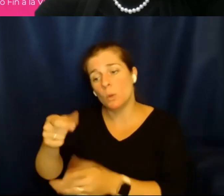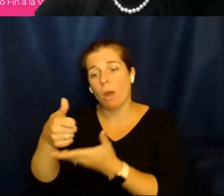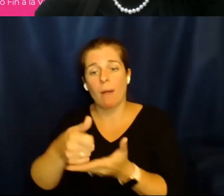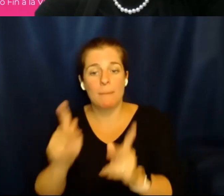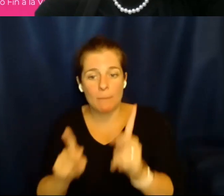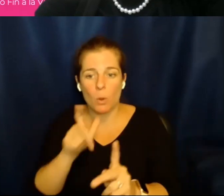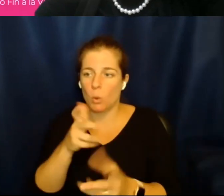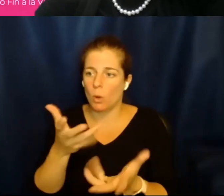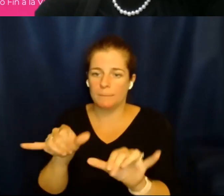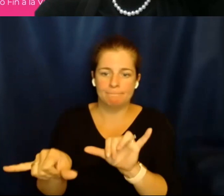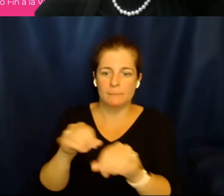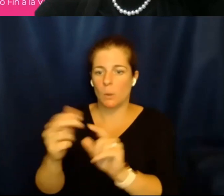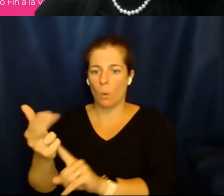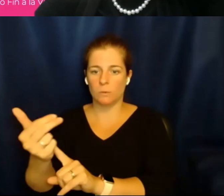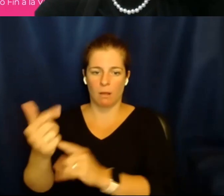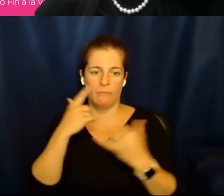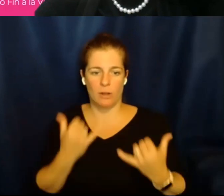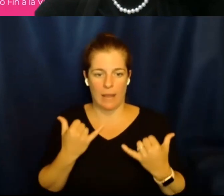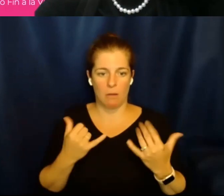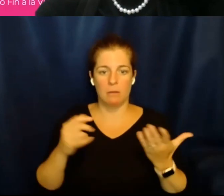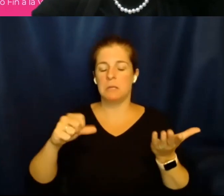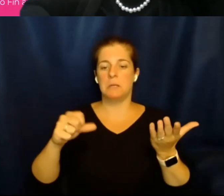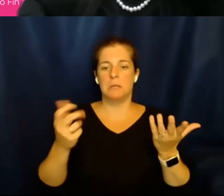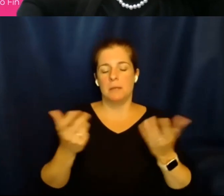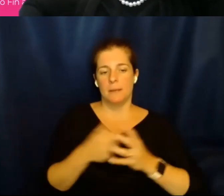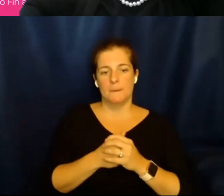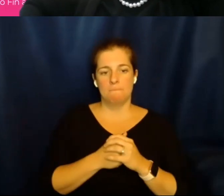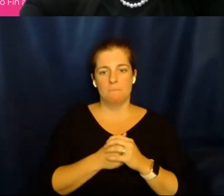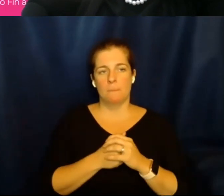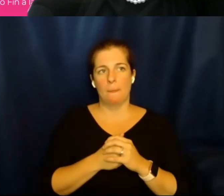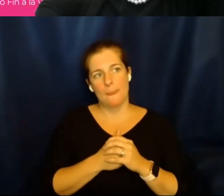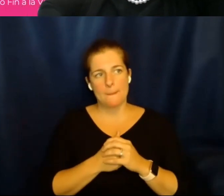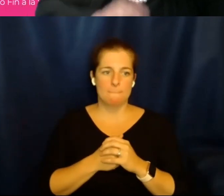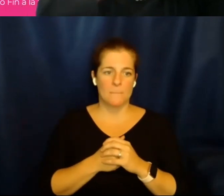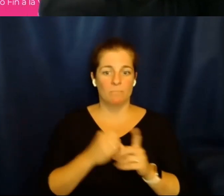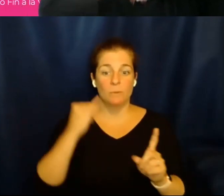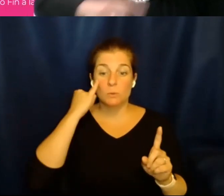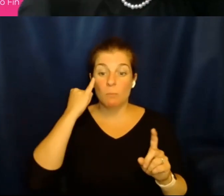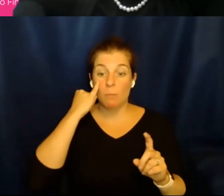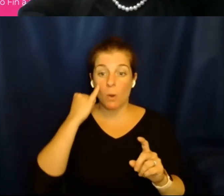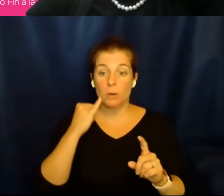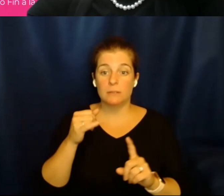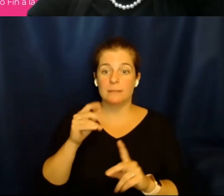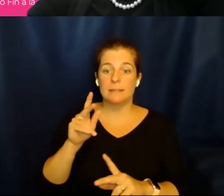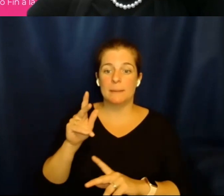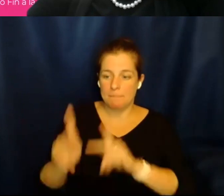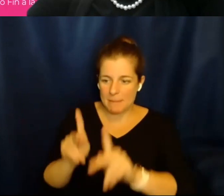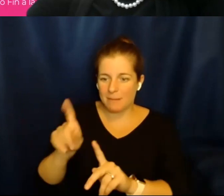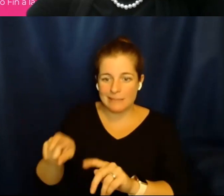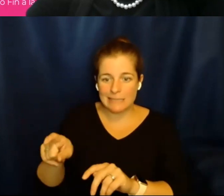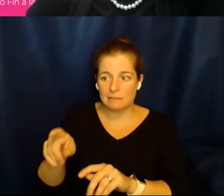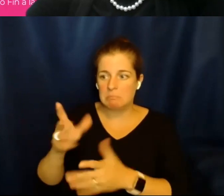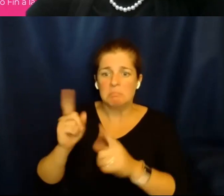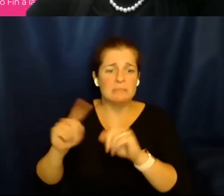in hotels, for example. Yes. Let's say they need different kinds of basic supplies, like